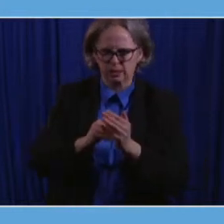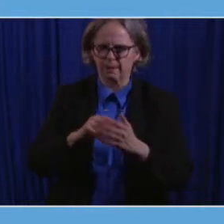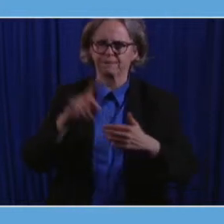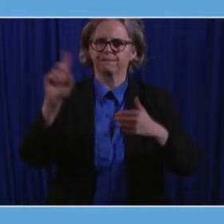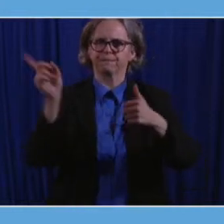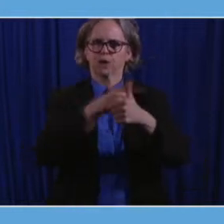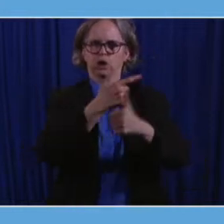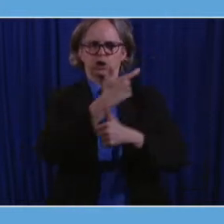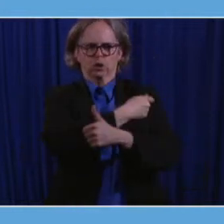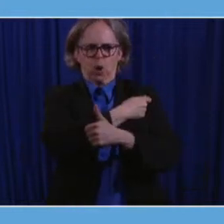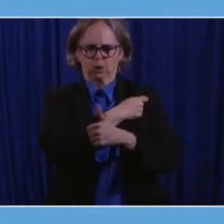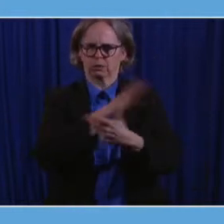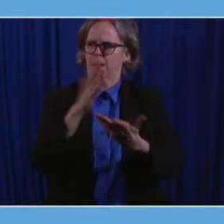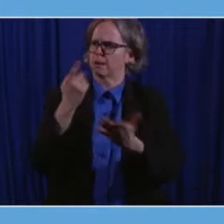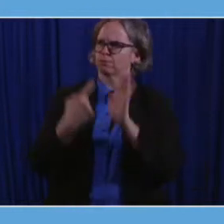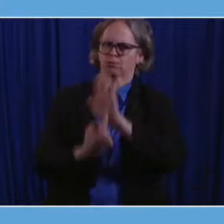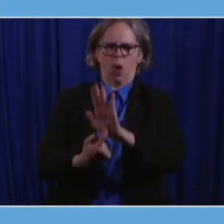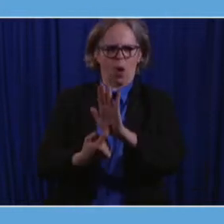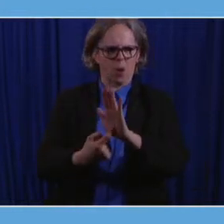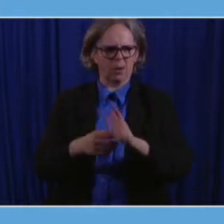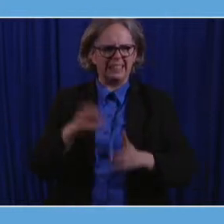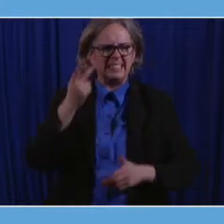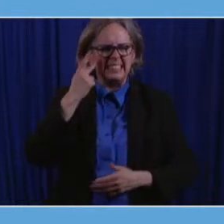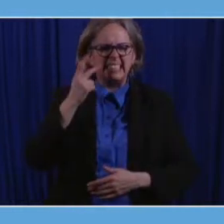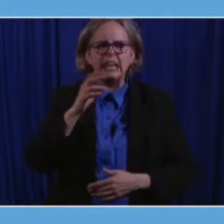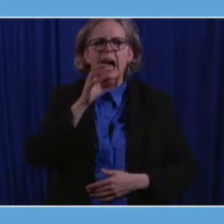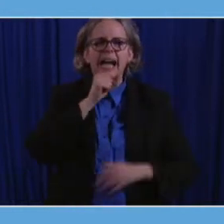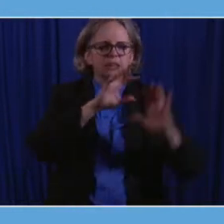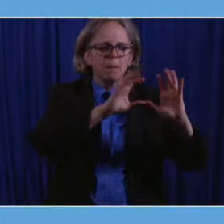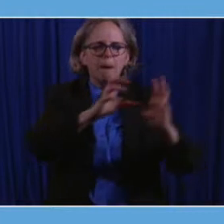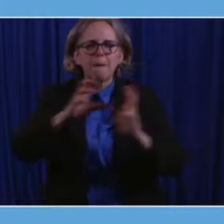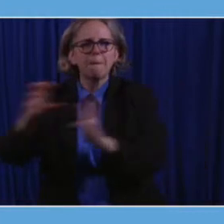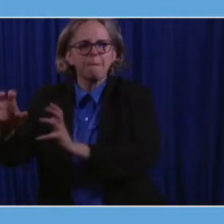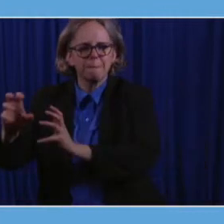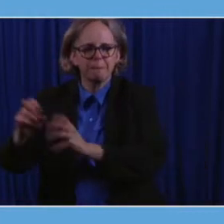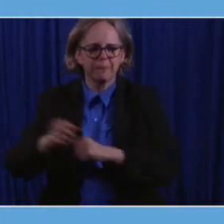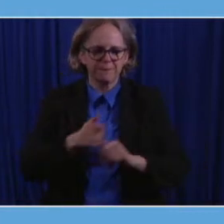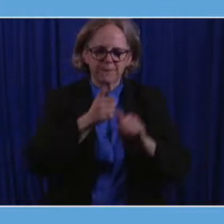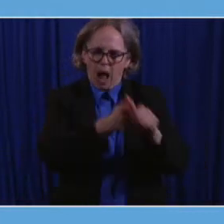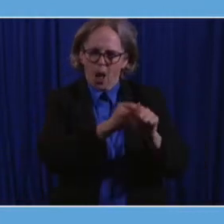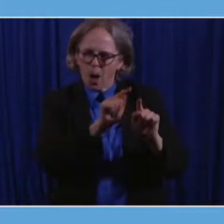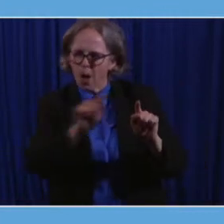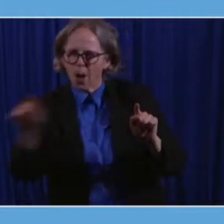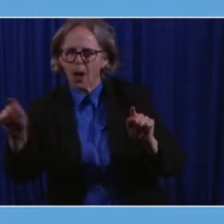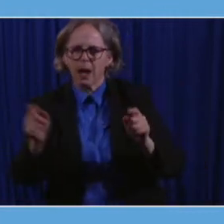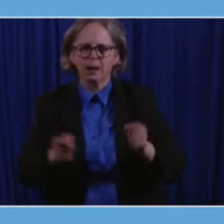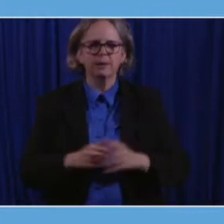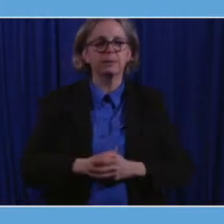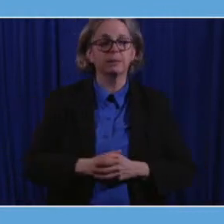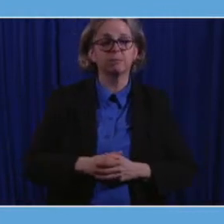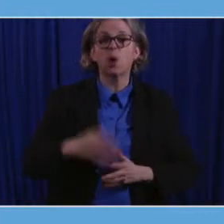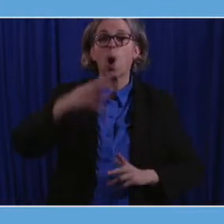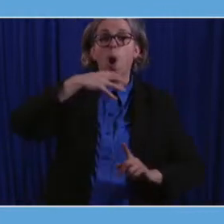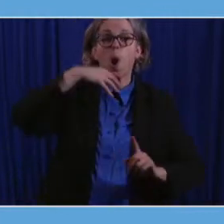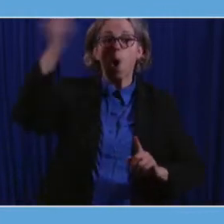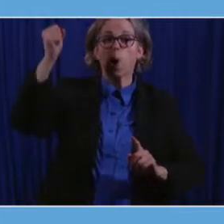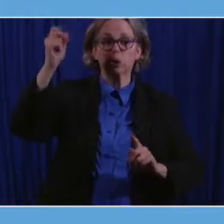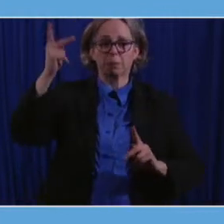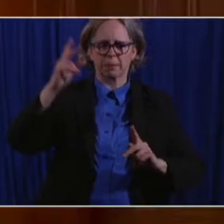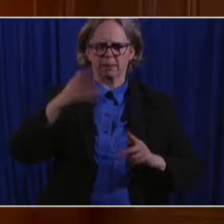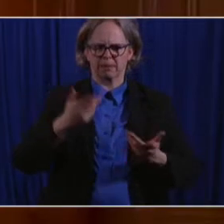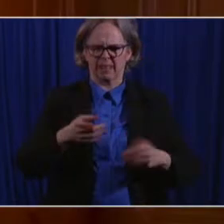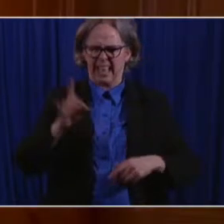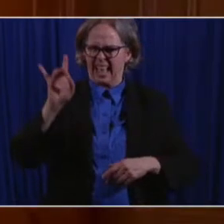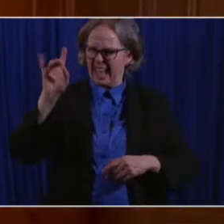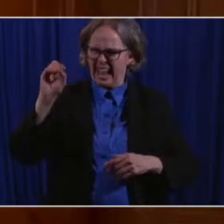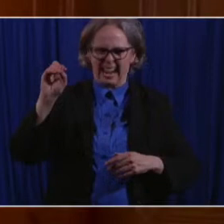see, if you look at the age, you see now that some of our older age groups, for example, 80,